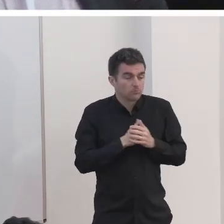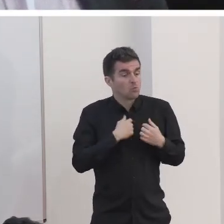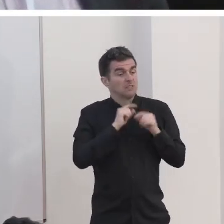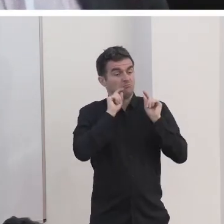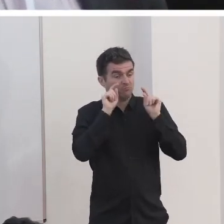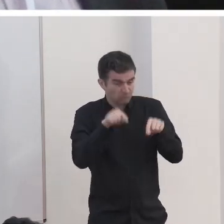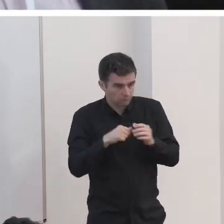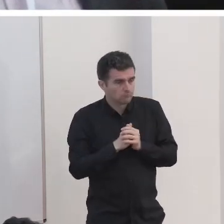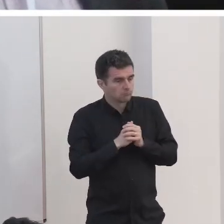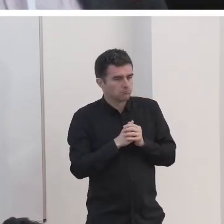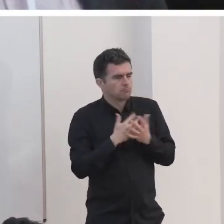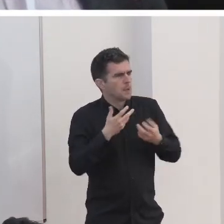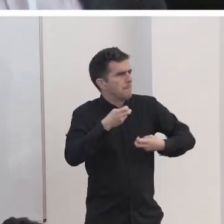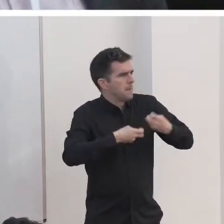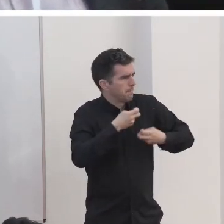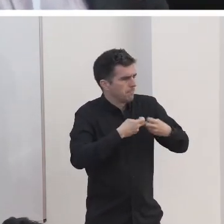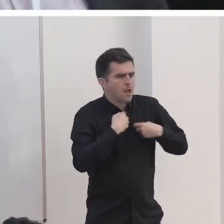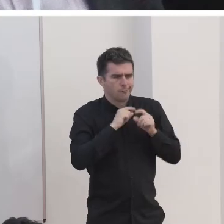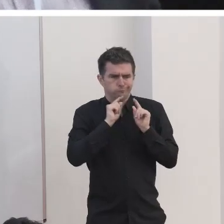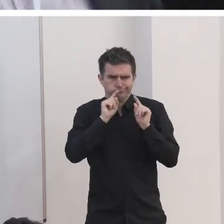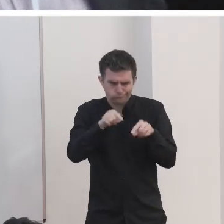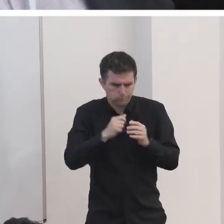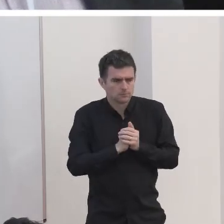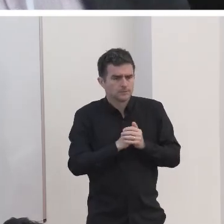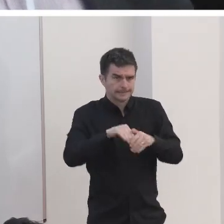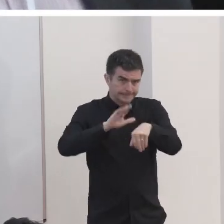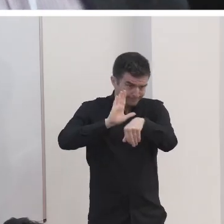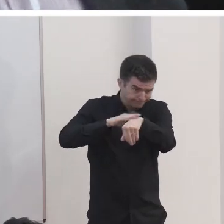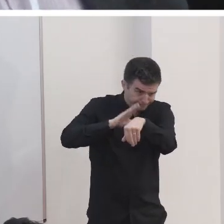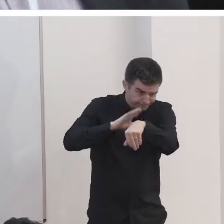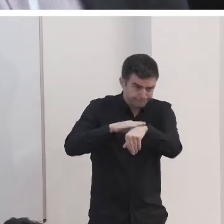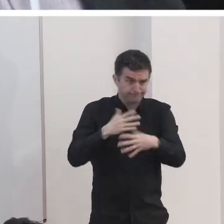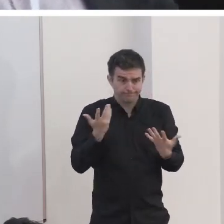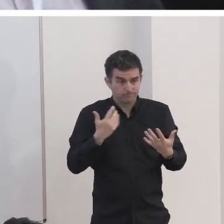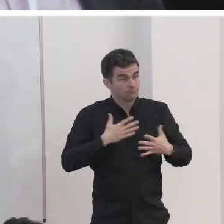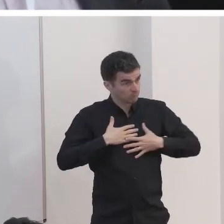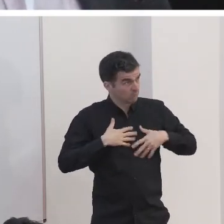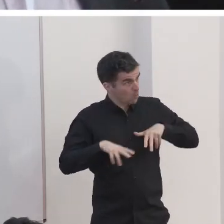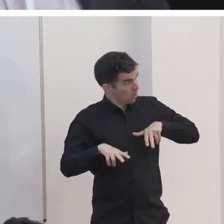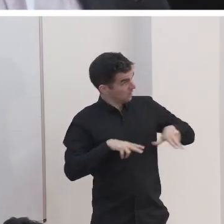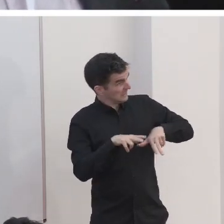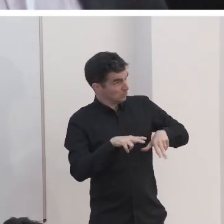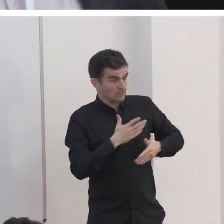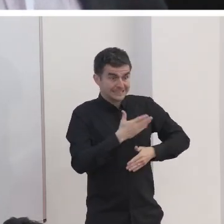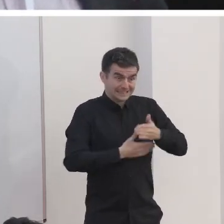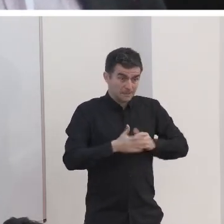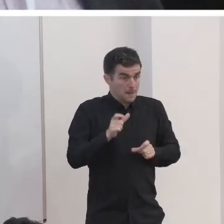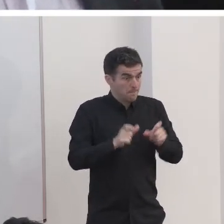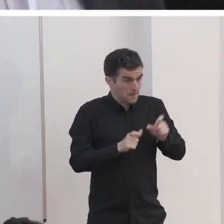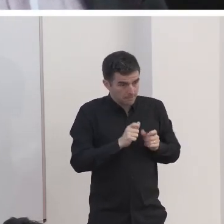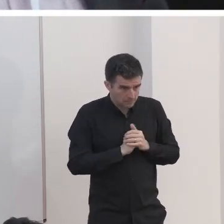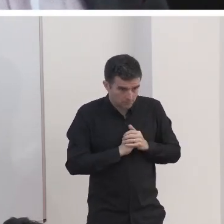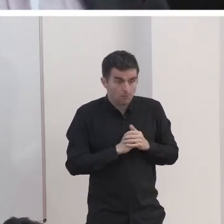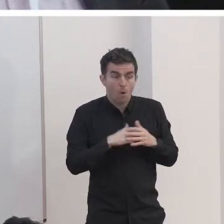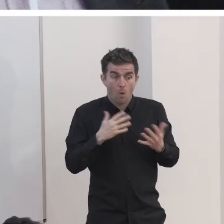have the ministry, you have no. But according to the act, they will give you this, they will give you that. But for us, we know that the act mandated